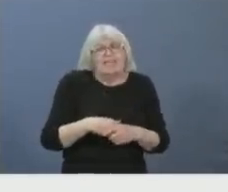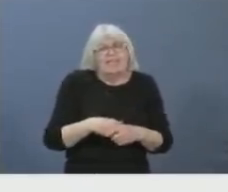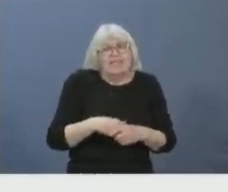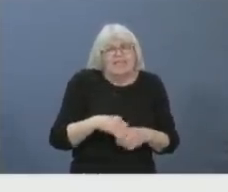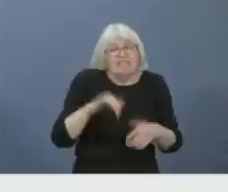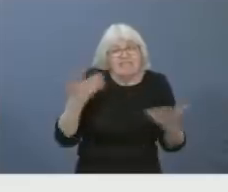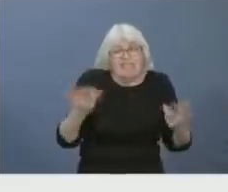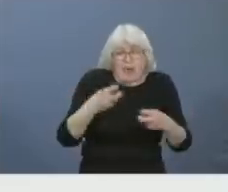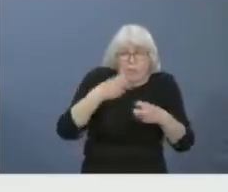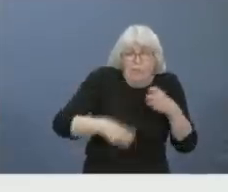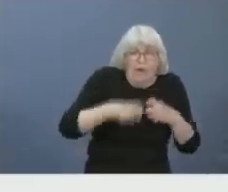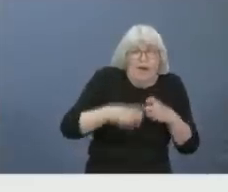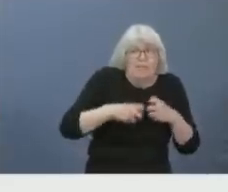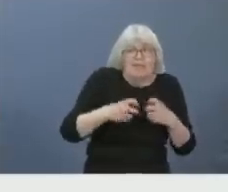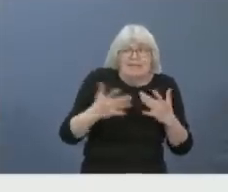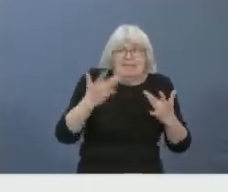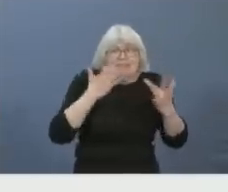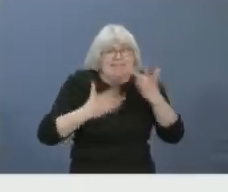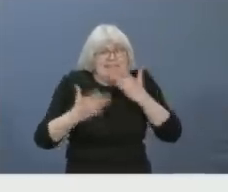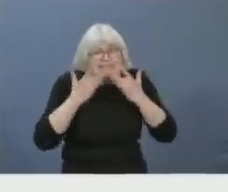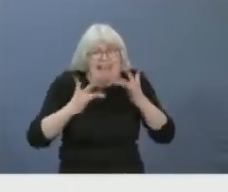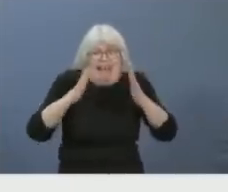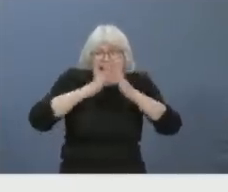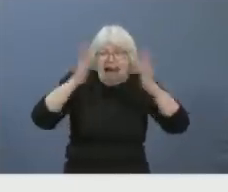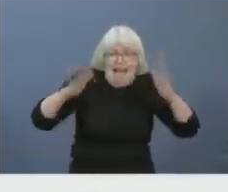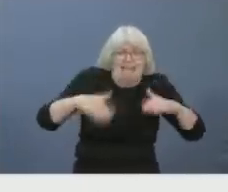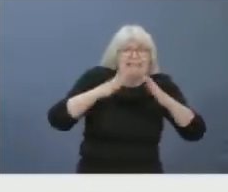and it's here before us, and it's something we would try to deal